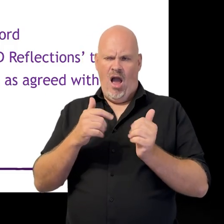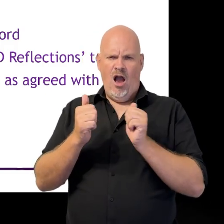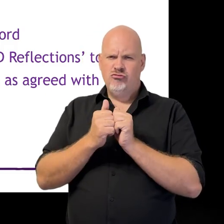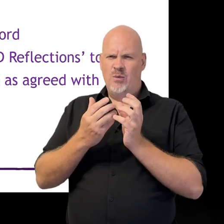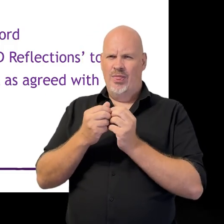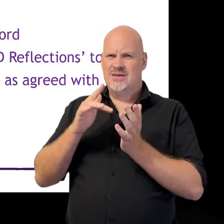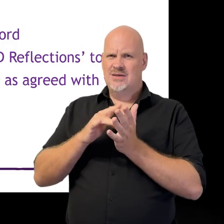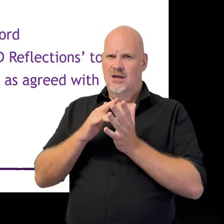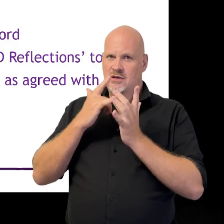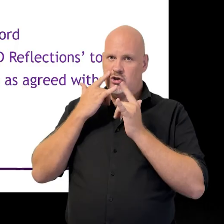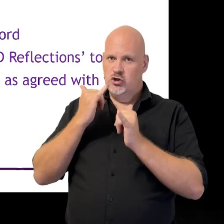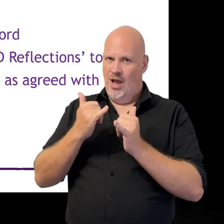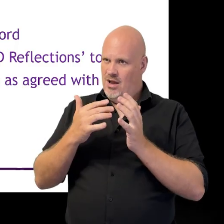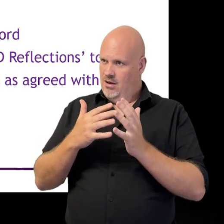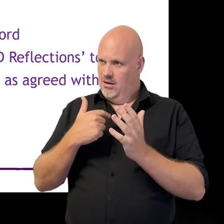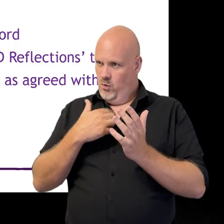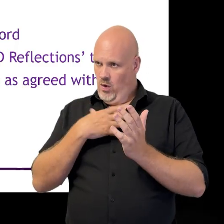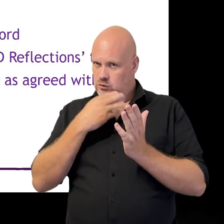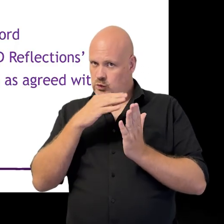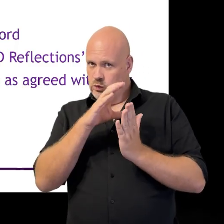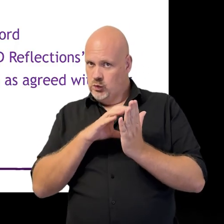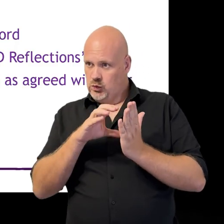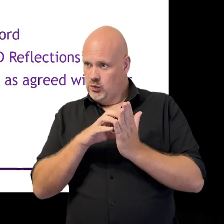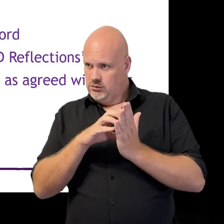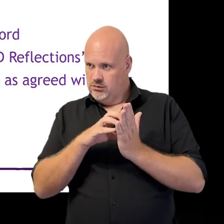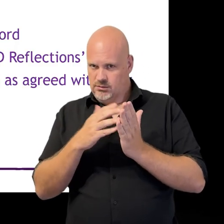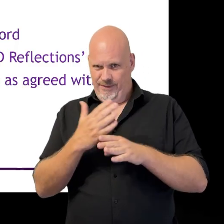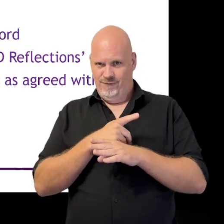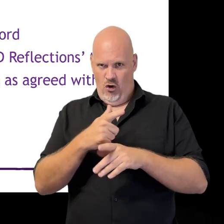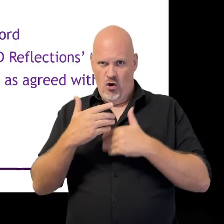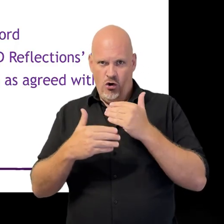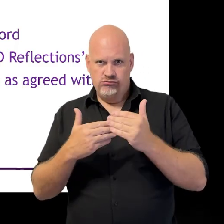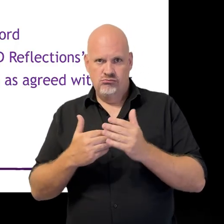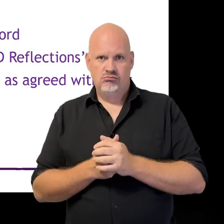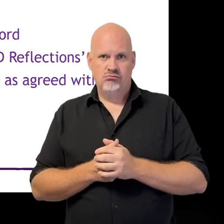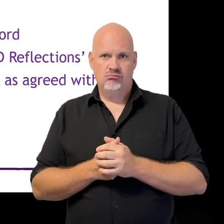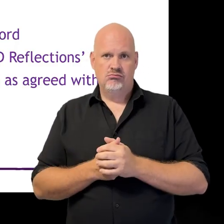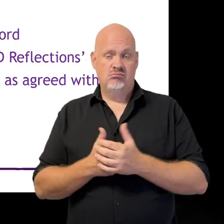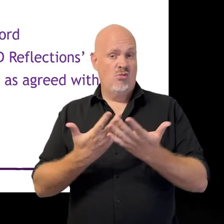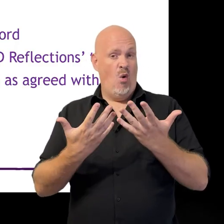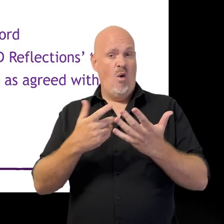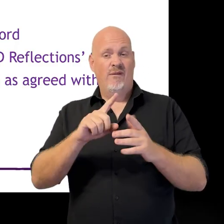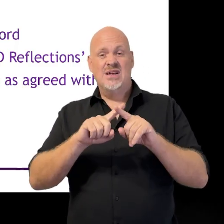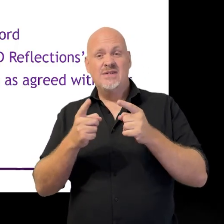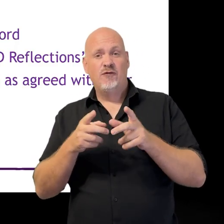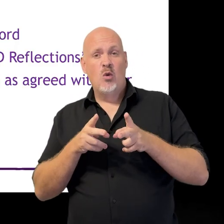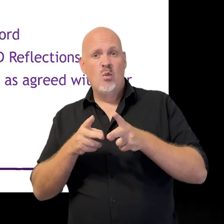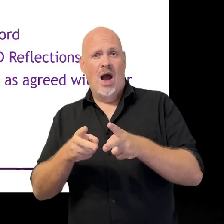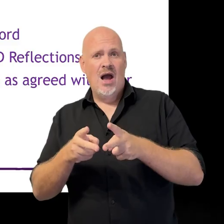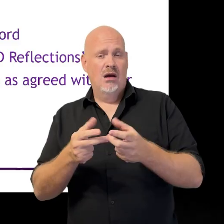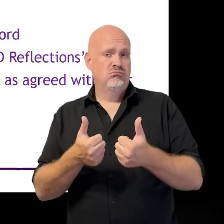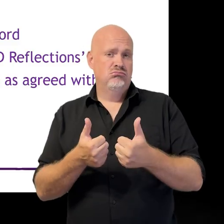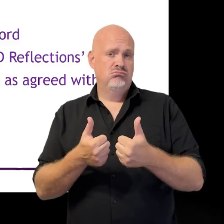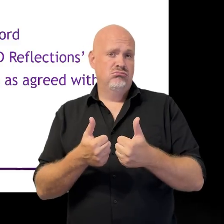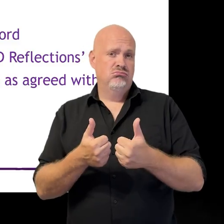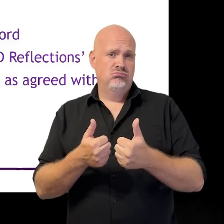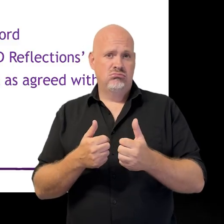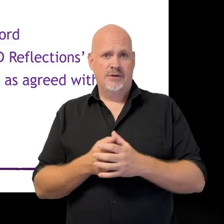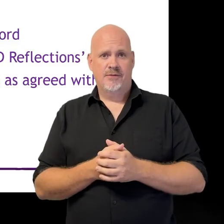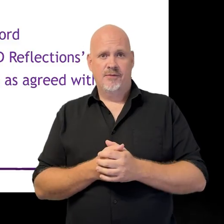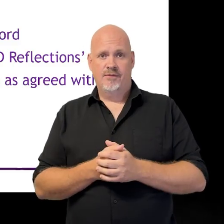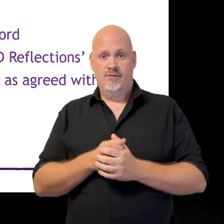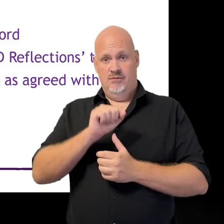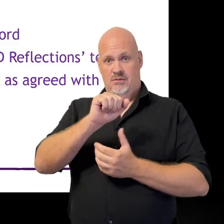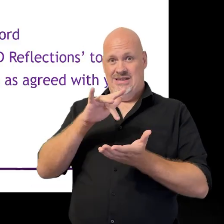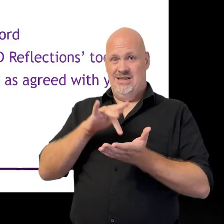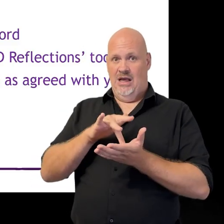you can copy, just make that work for you. Perhaps agree, if you are using that, agree how you're going to submit that with